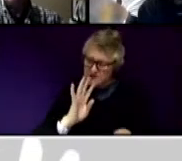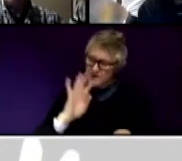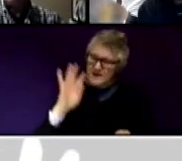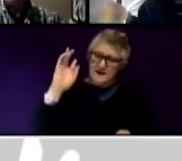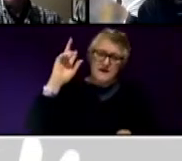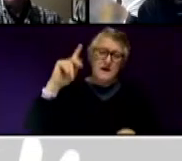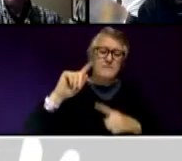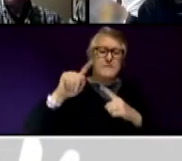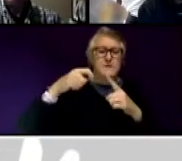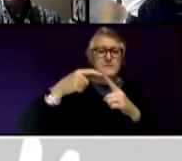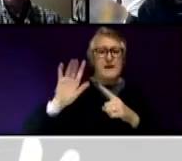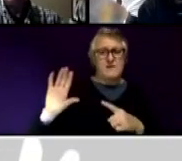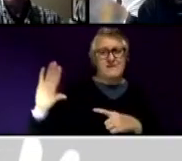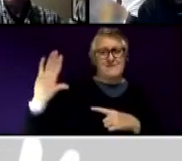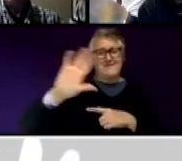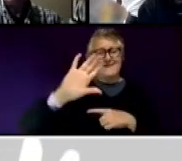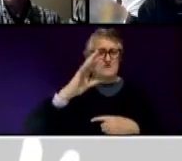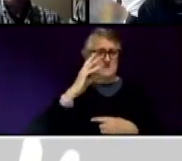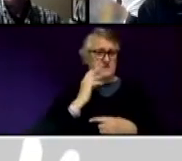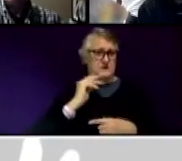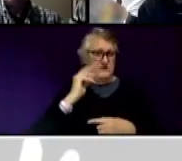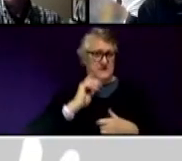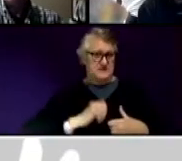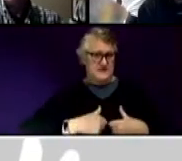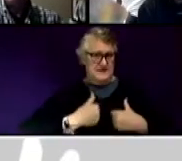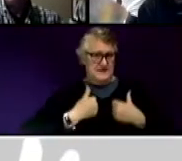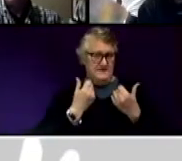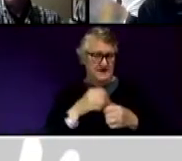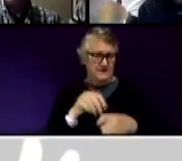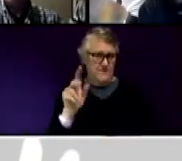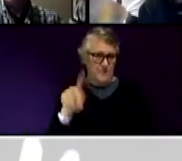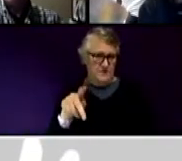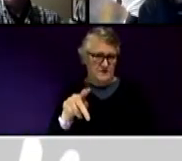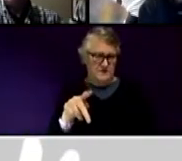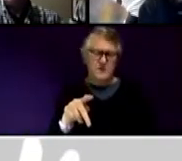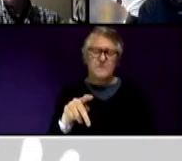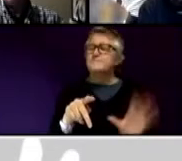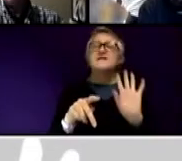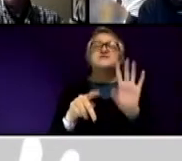ground. So I just want to get back to your question and let you know what happened. Thank you all.